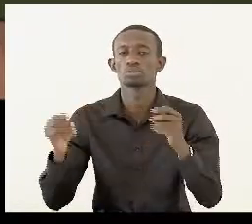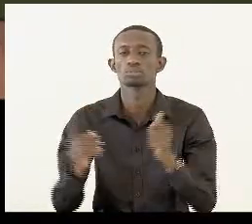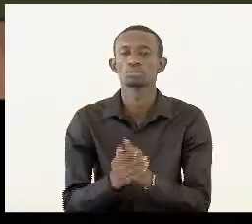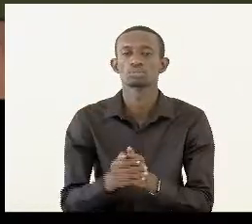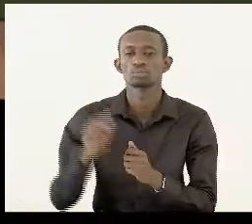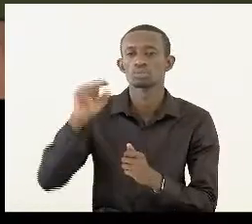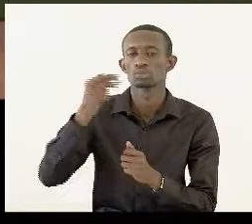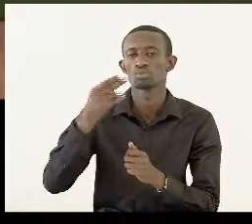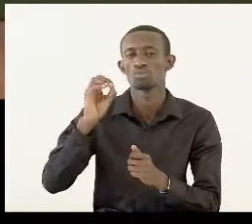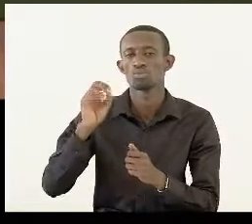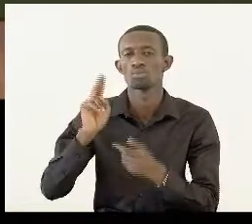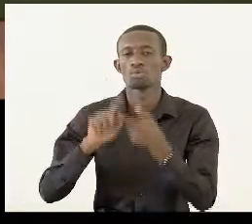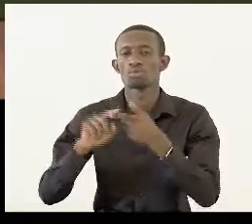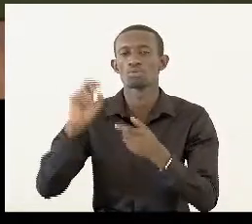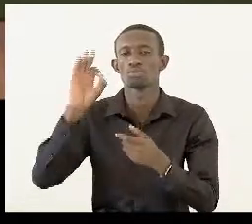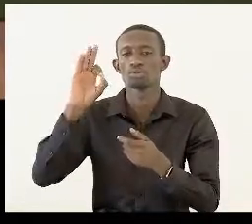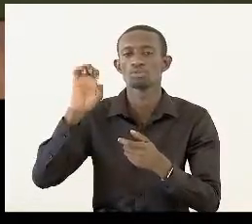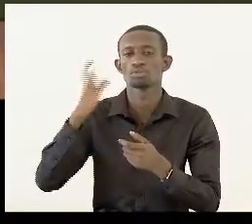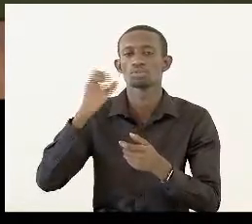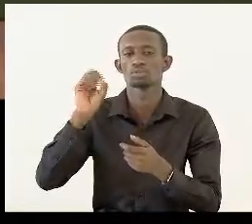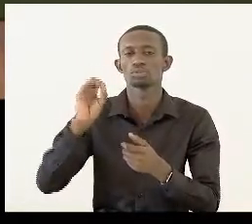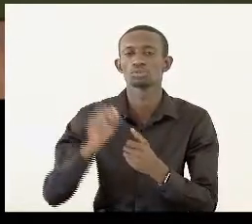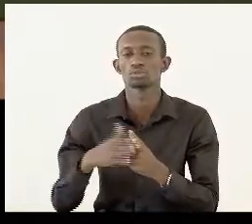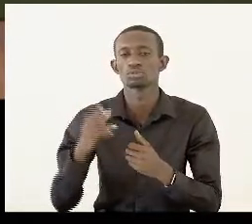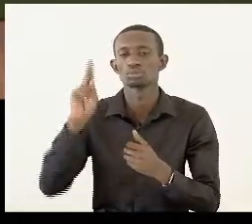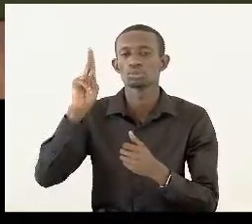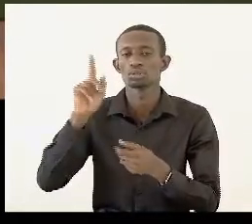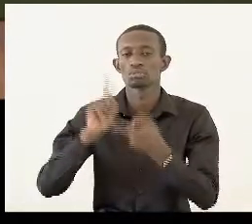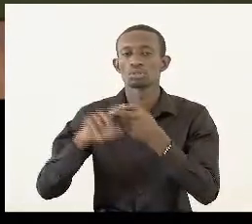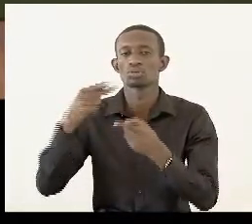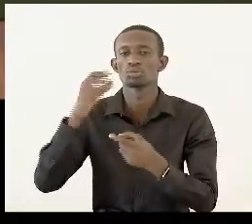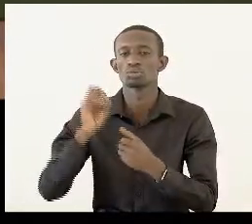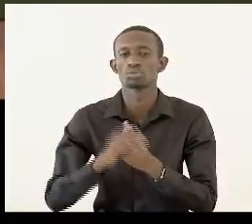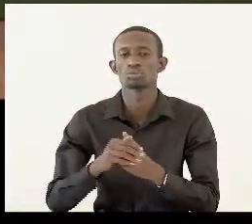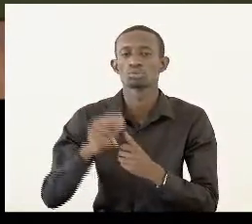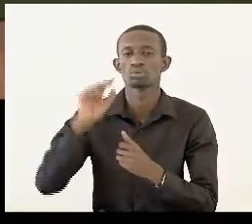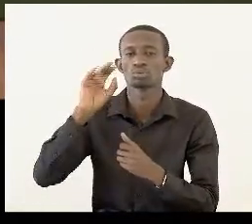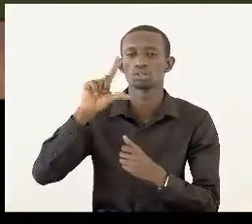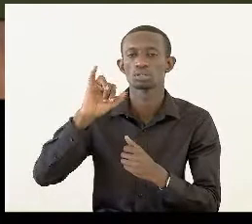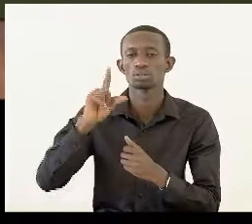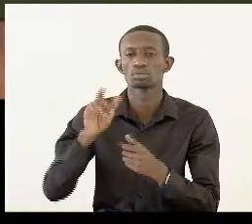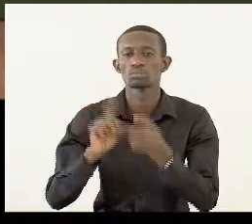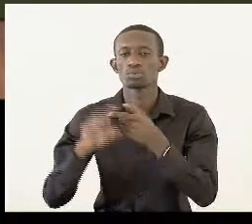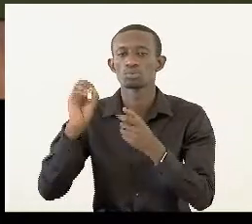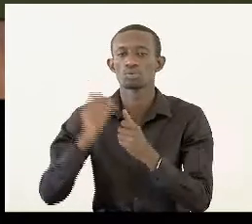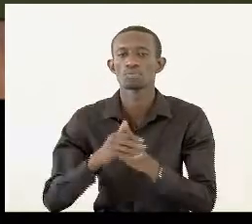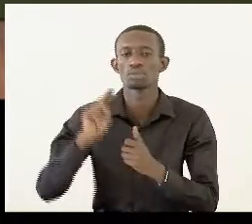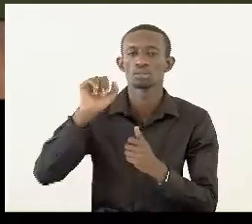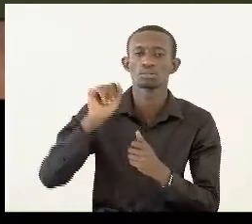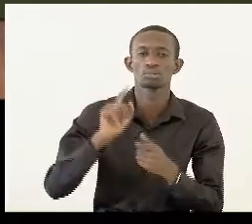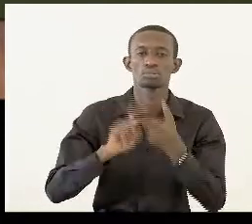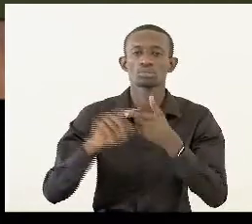iron sulfate, potassium reacting with water, lithium reacting with oxygen, sodium with